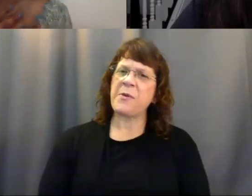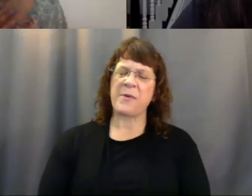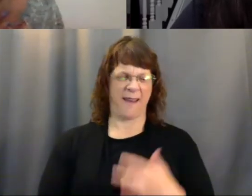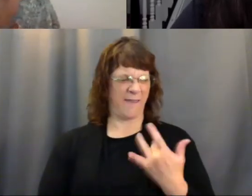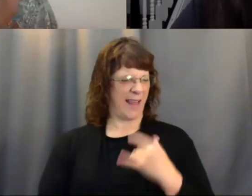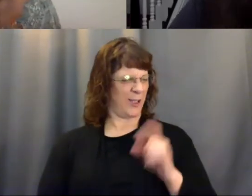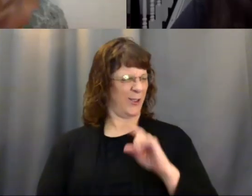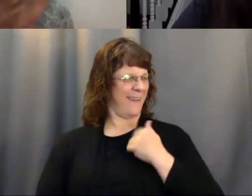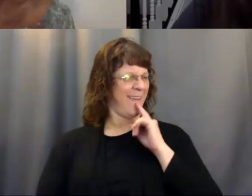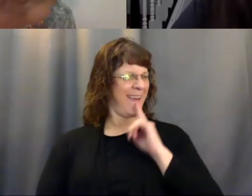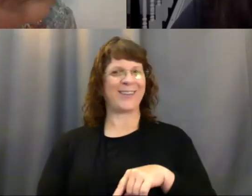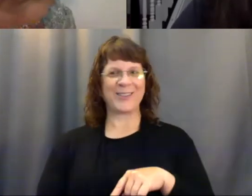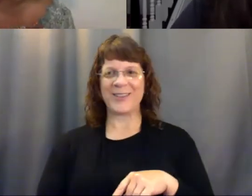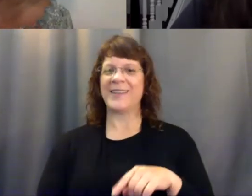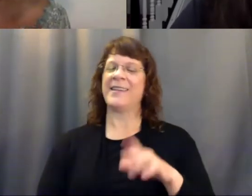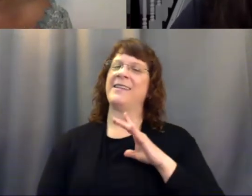that. It's okay.